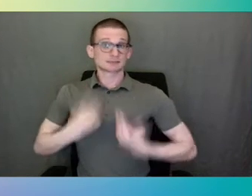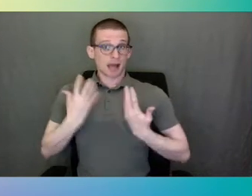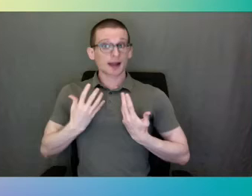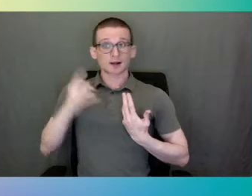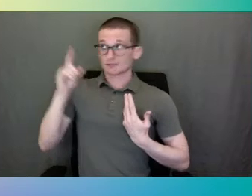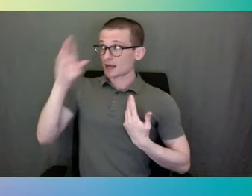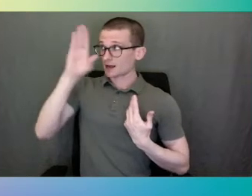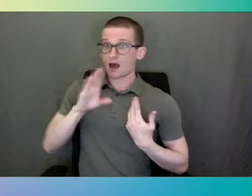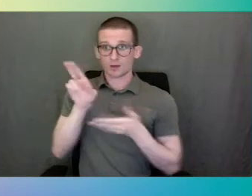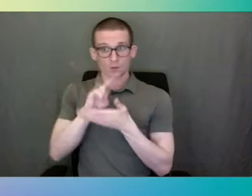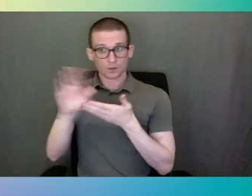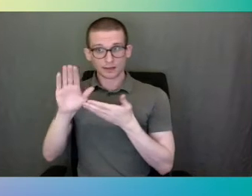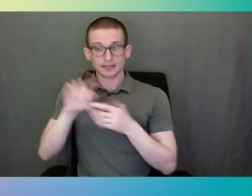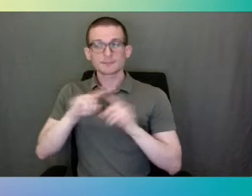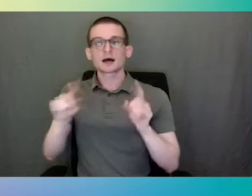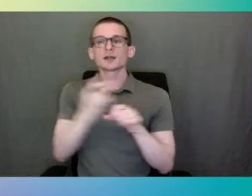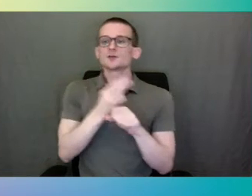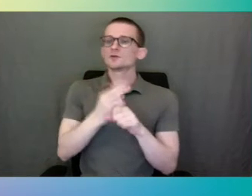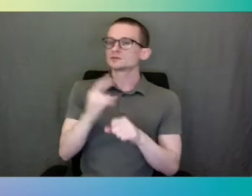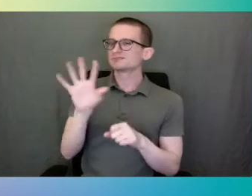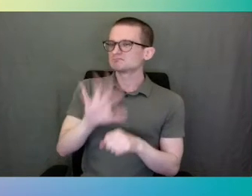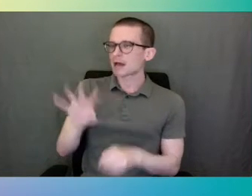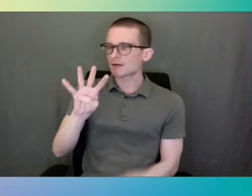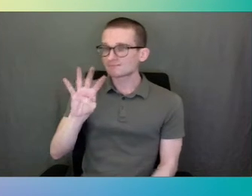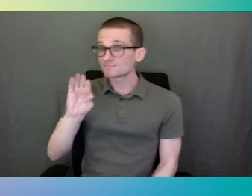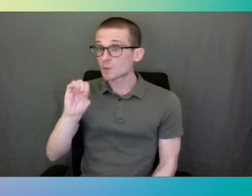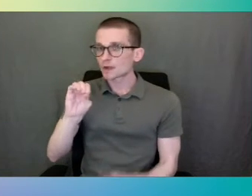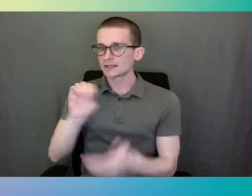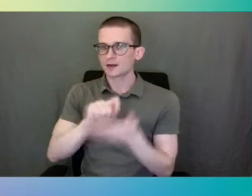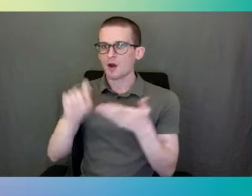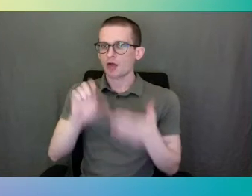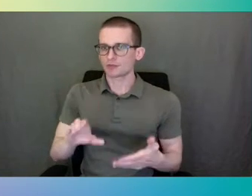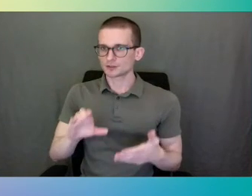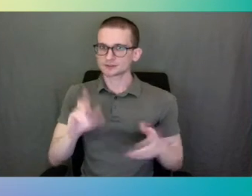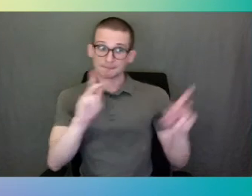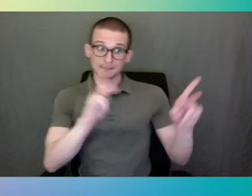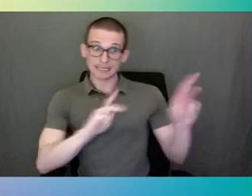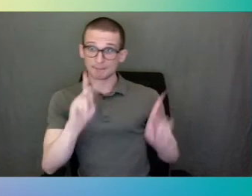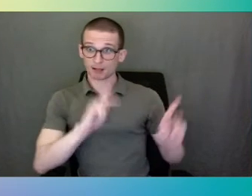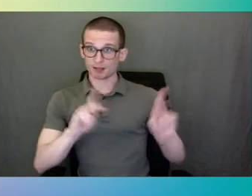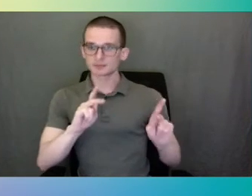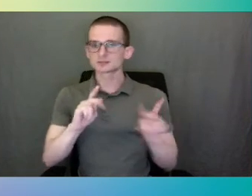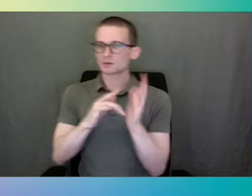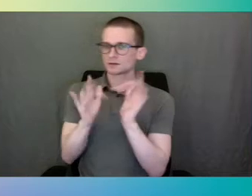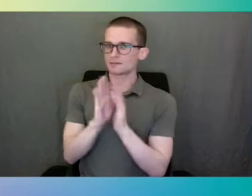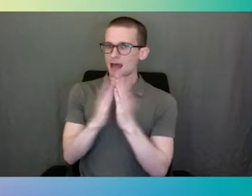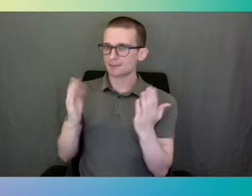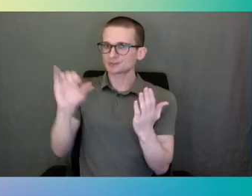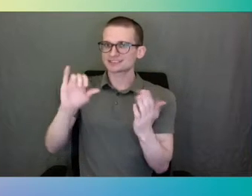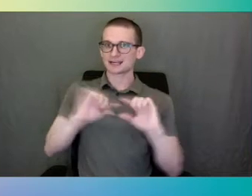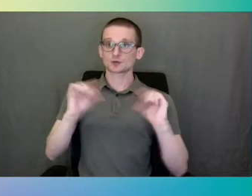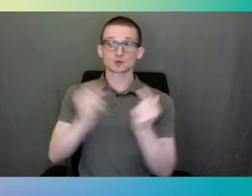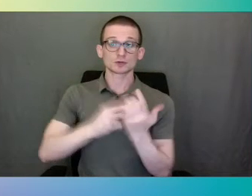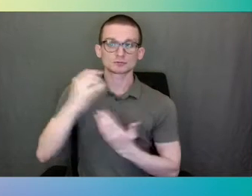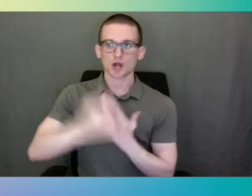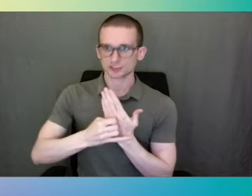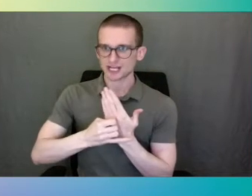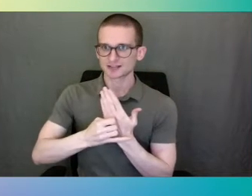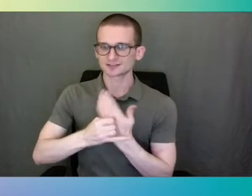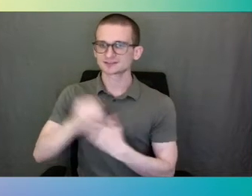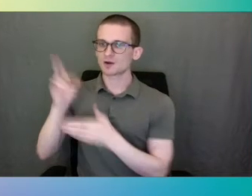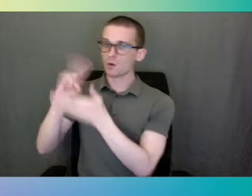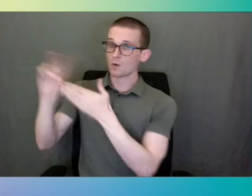human authors. So we could say that the Bible is a group project. It's a collaboration of a divine and holy God